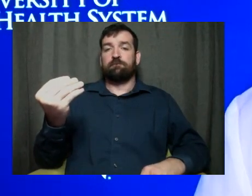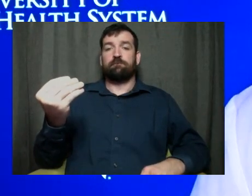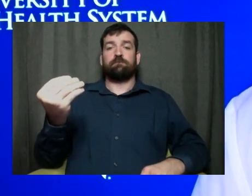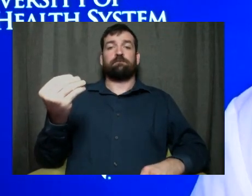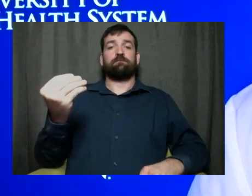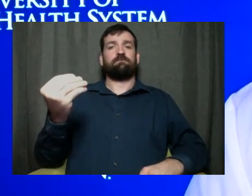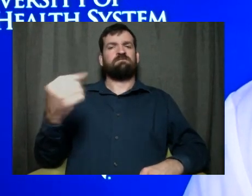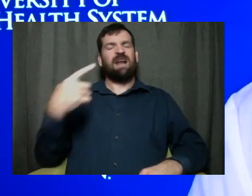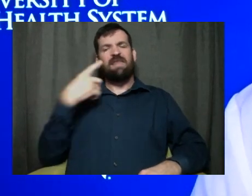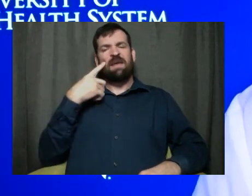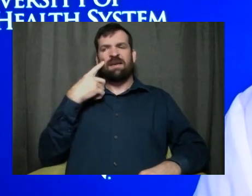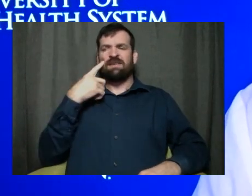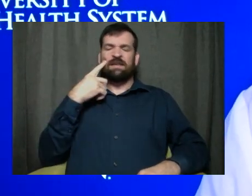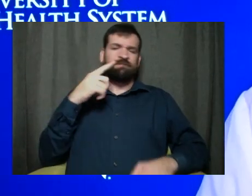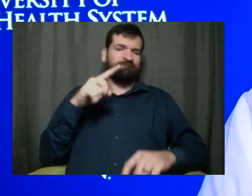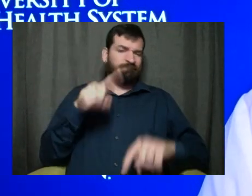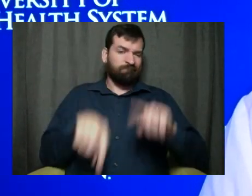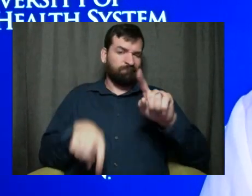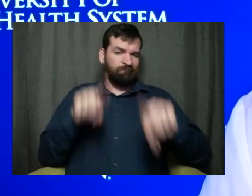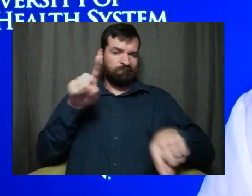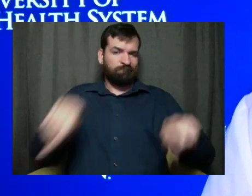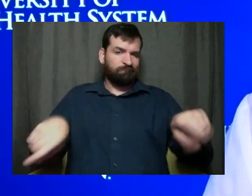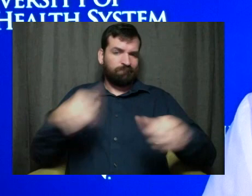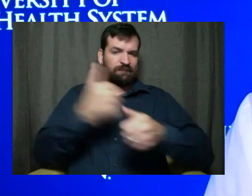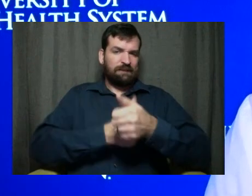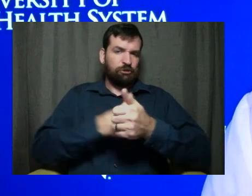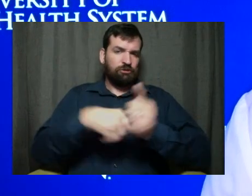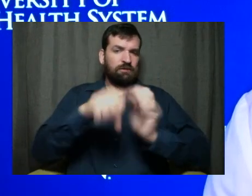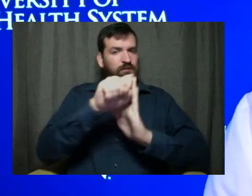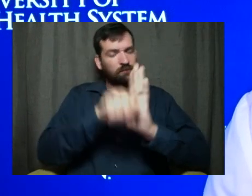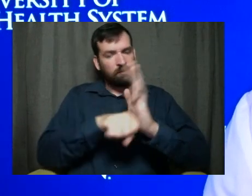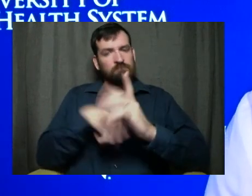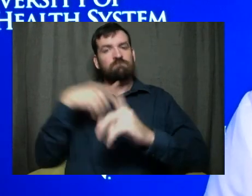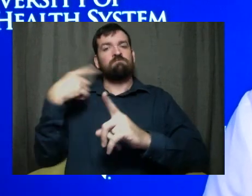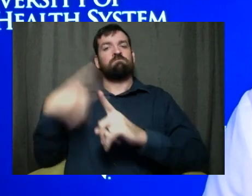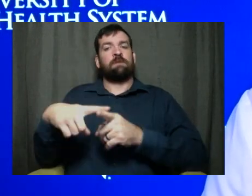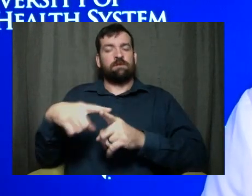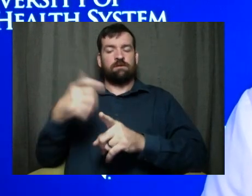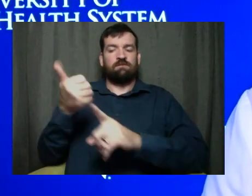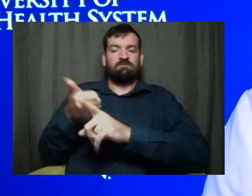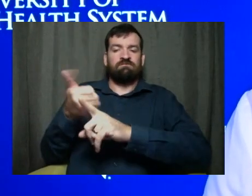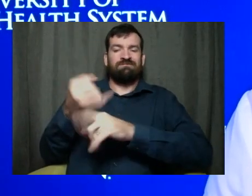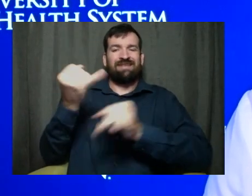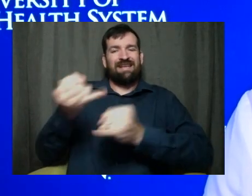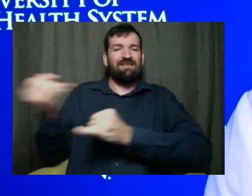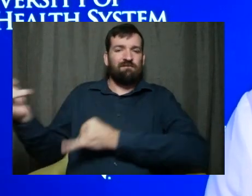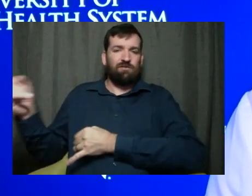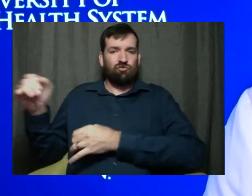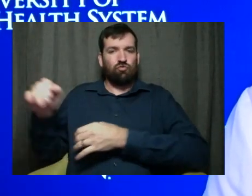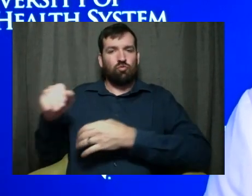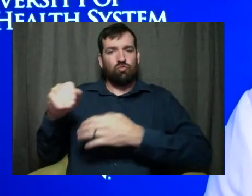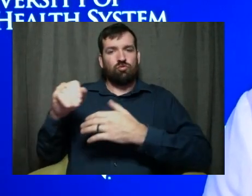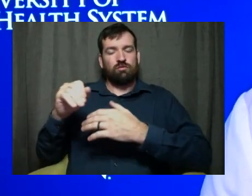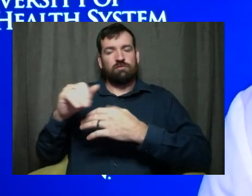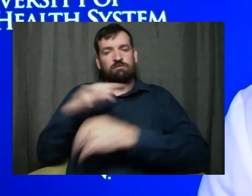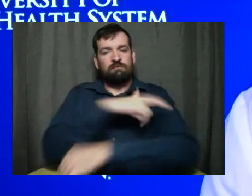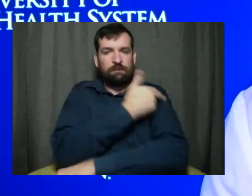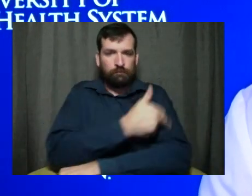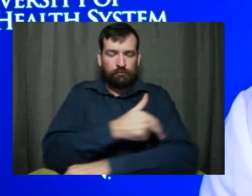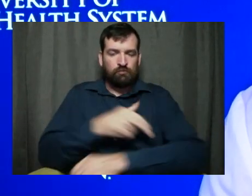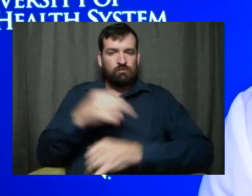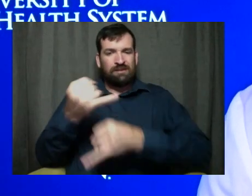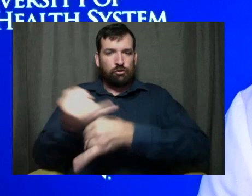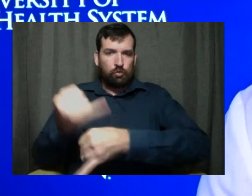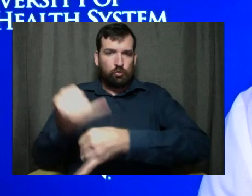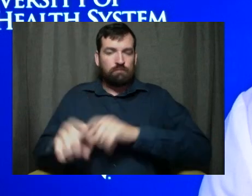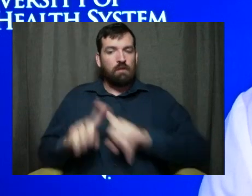it's just variable through the states and through those specific institutions. I would check with them, but I know that we will be